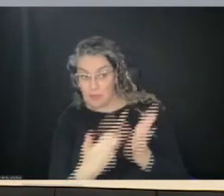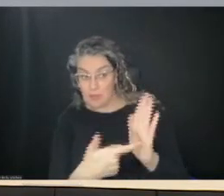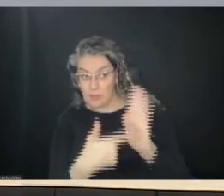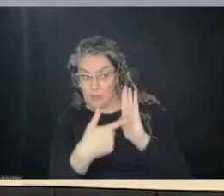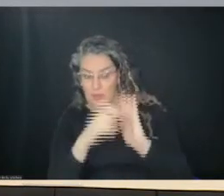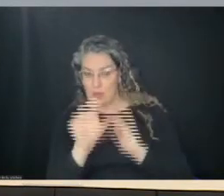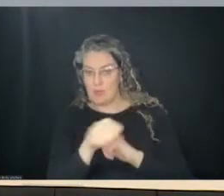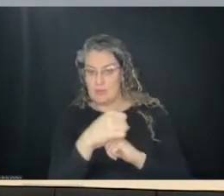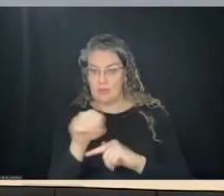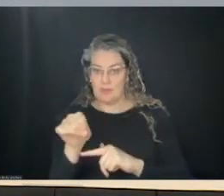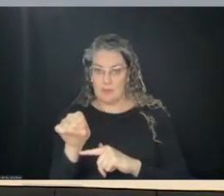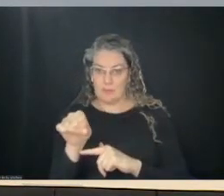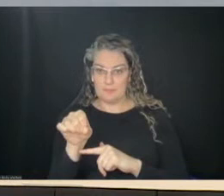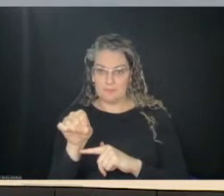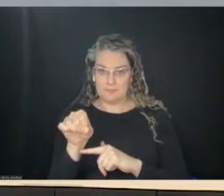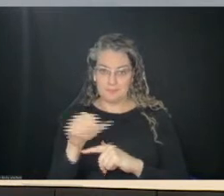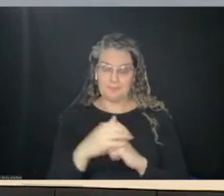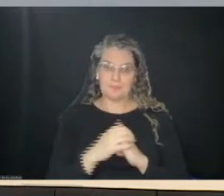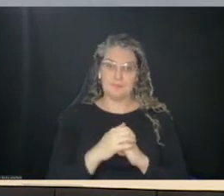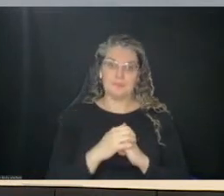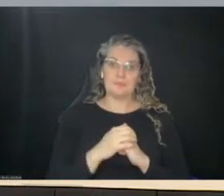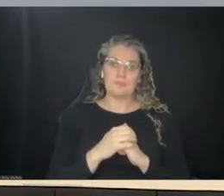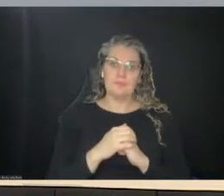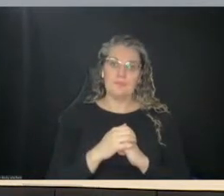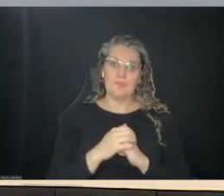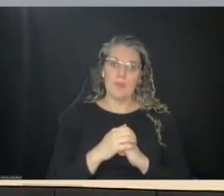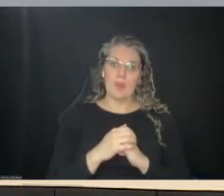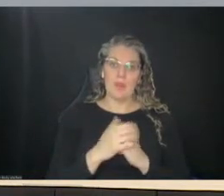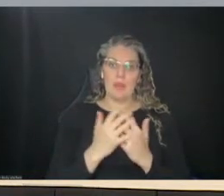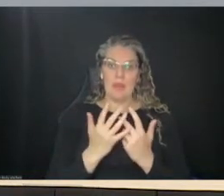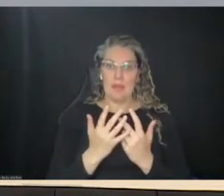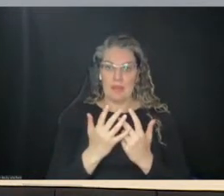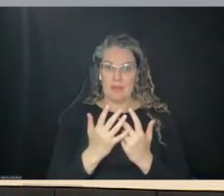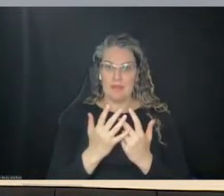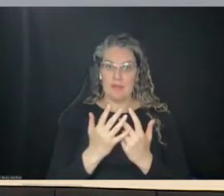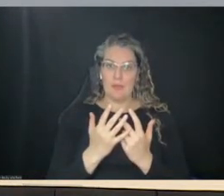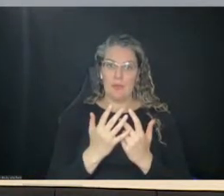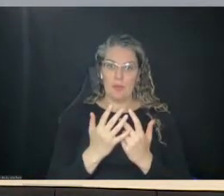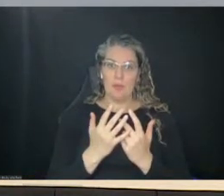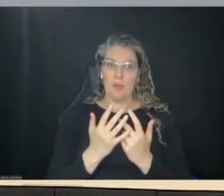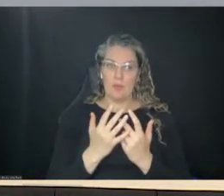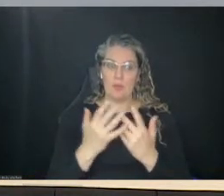And so I think it's we're definitely working on